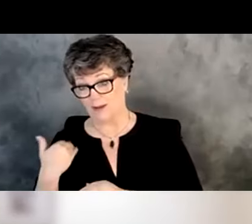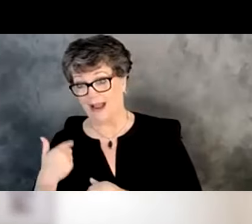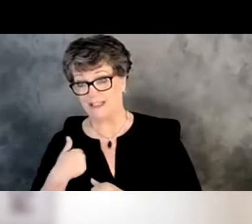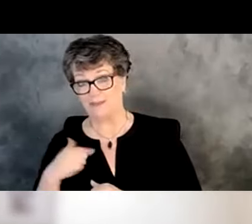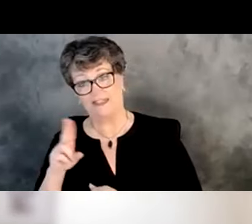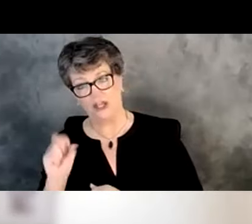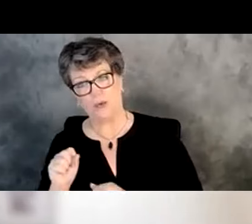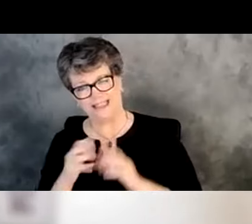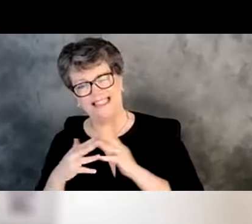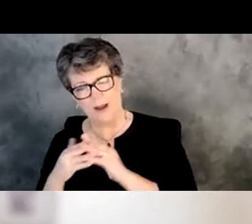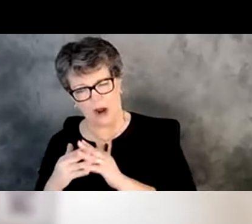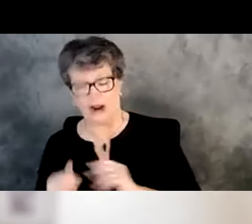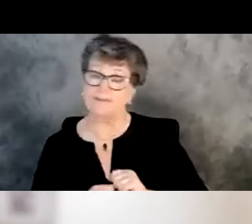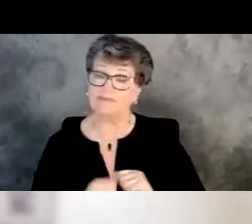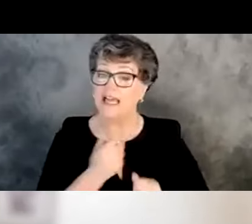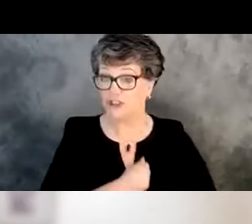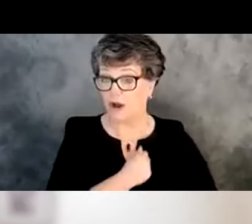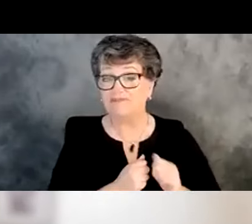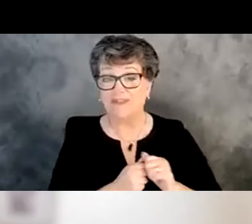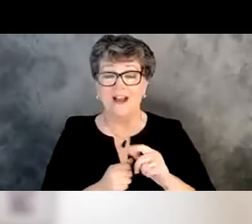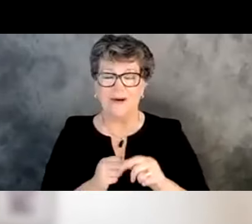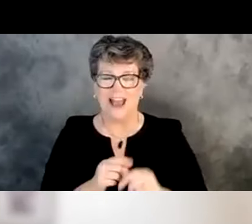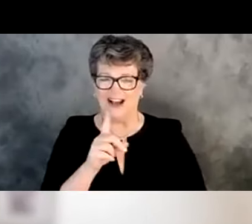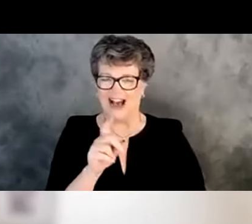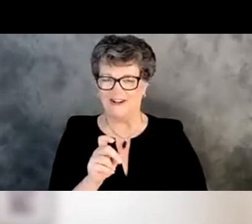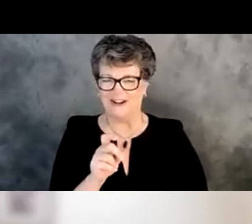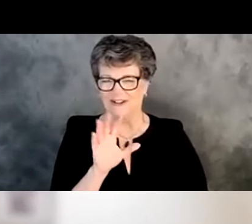of America, sorry. There were about